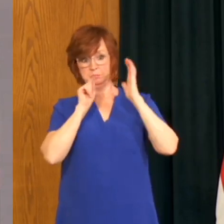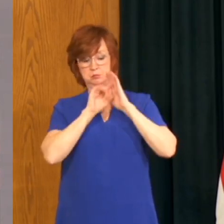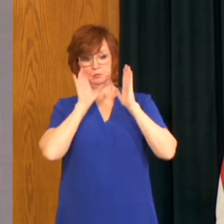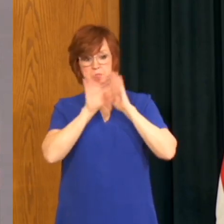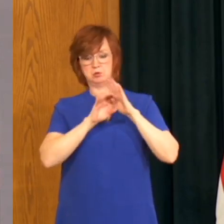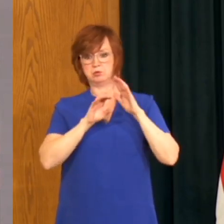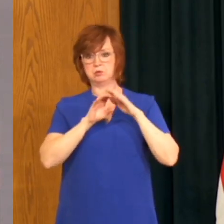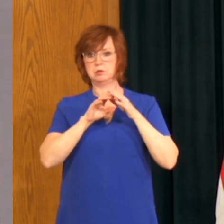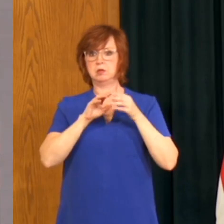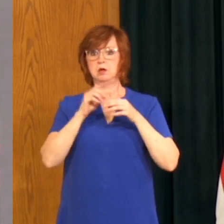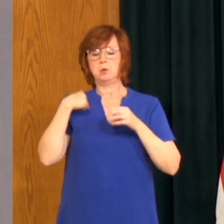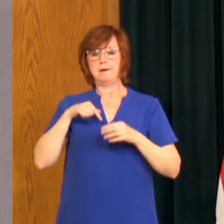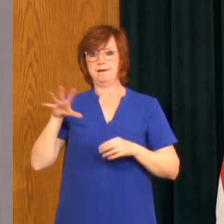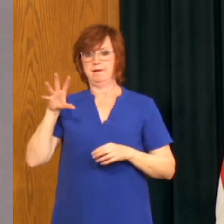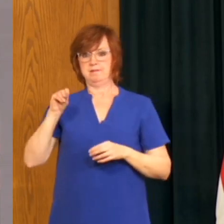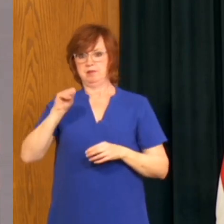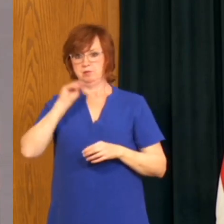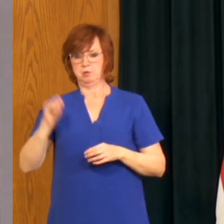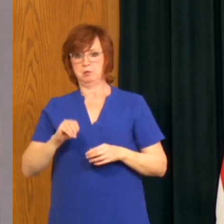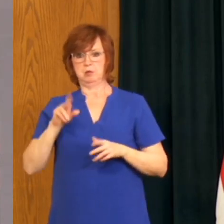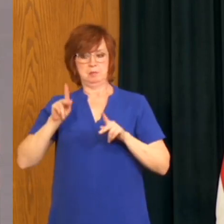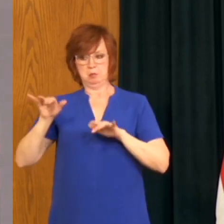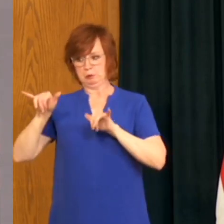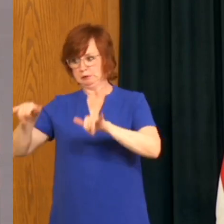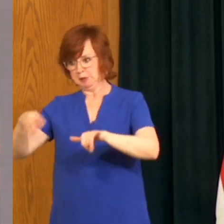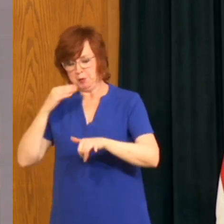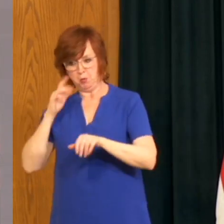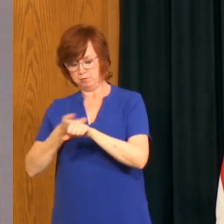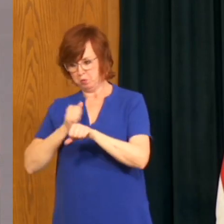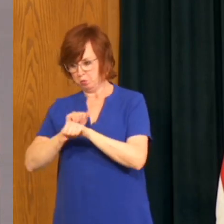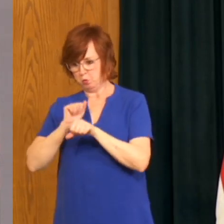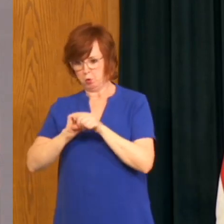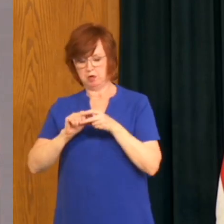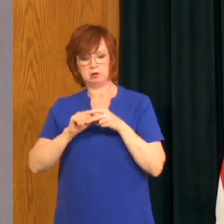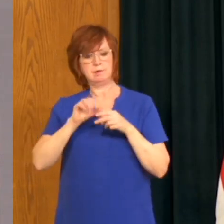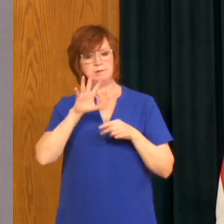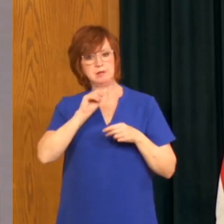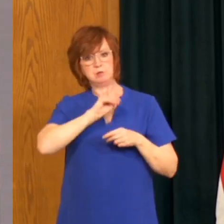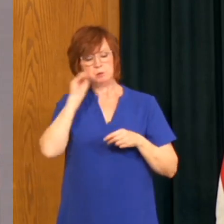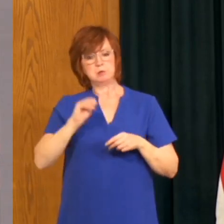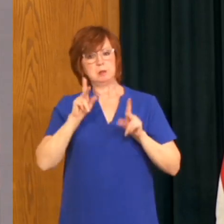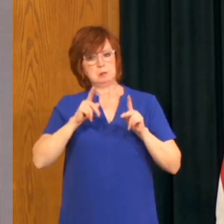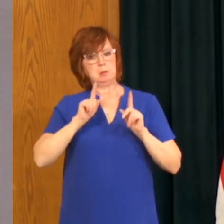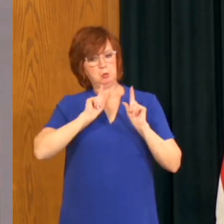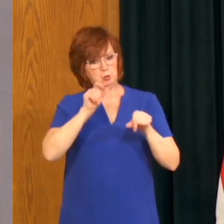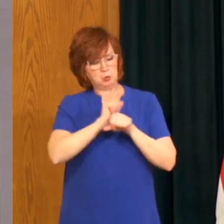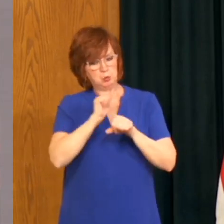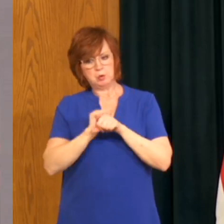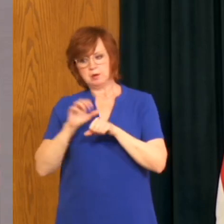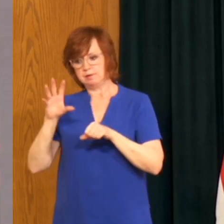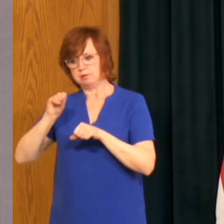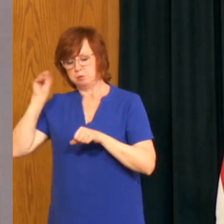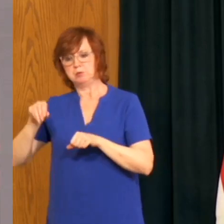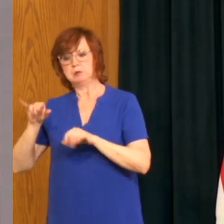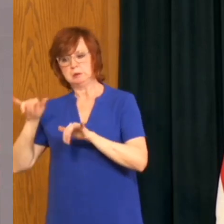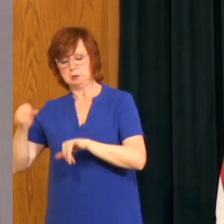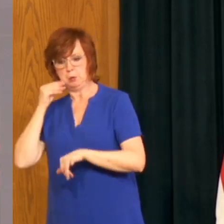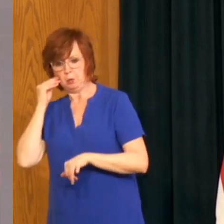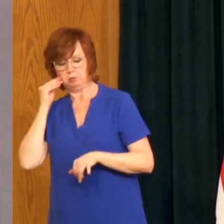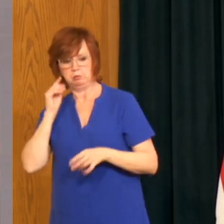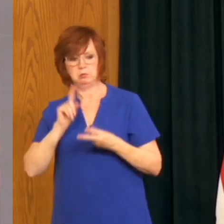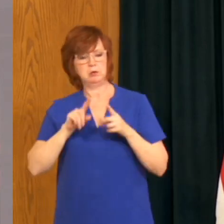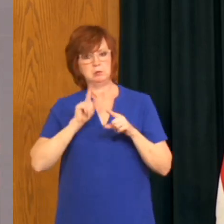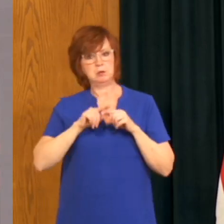majority of our economy was working. People were working in essential services, in healthcare, in utilities, trucking,